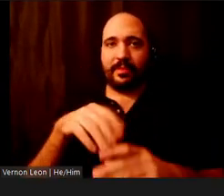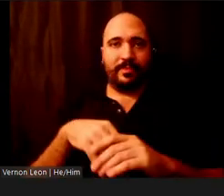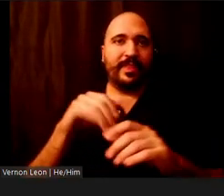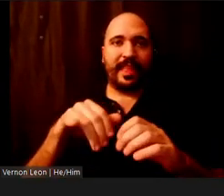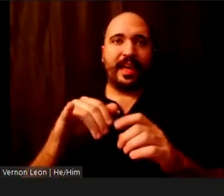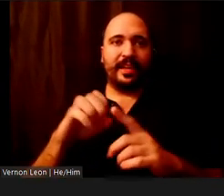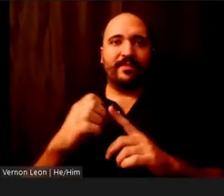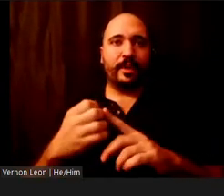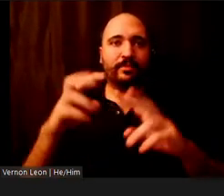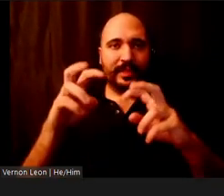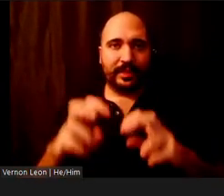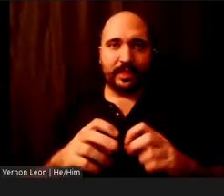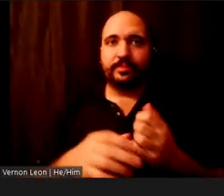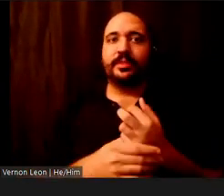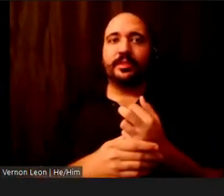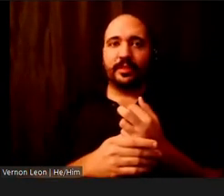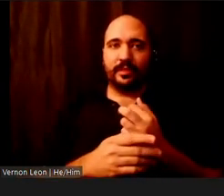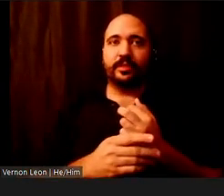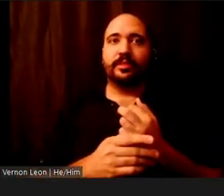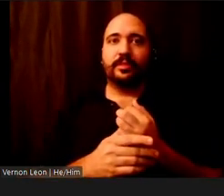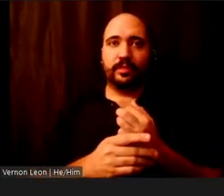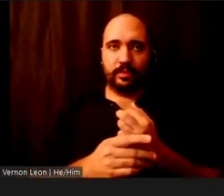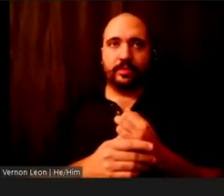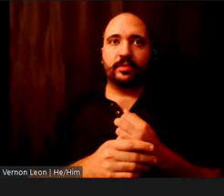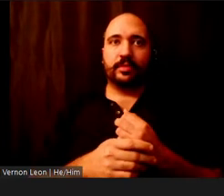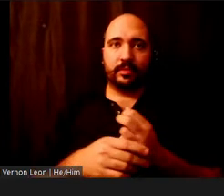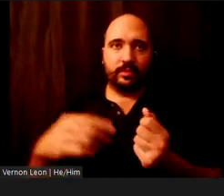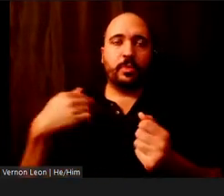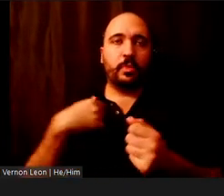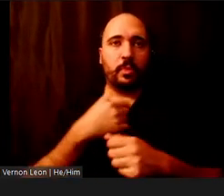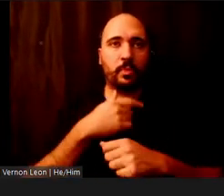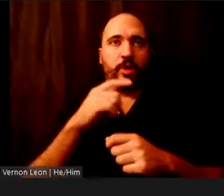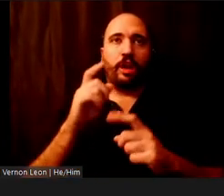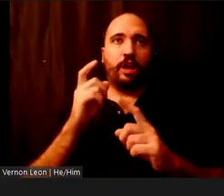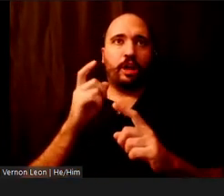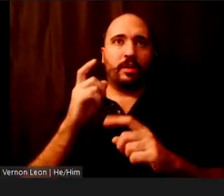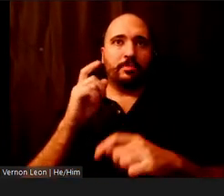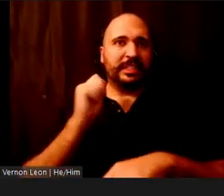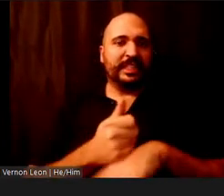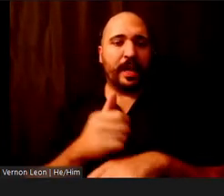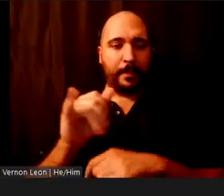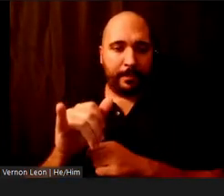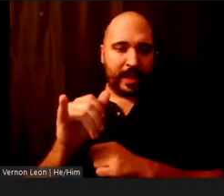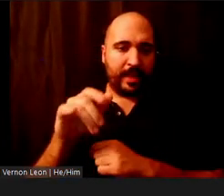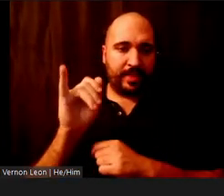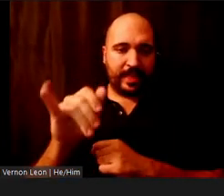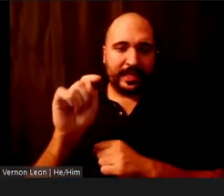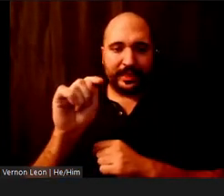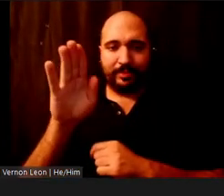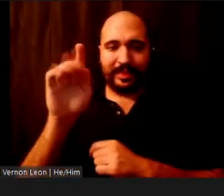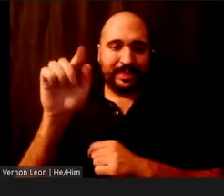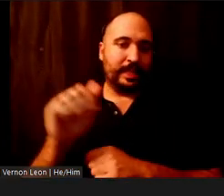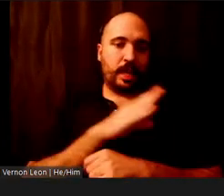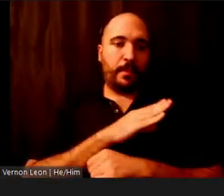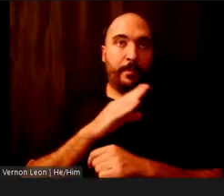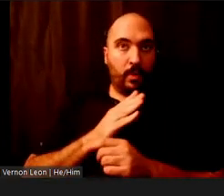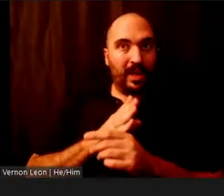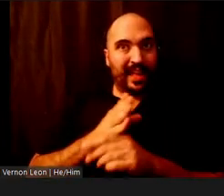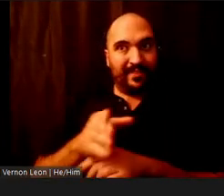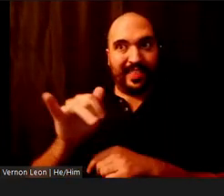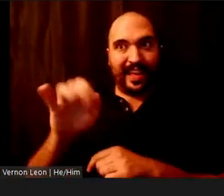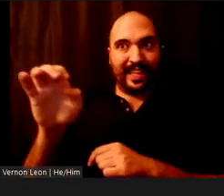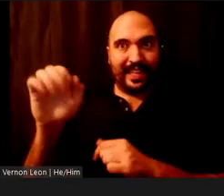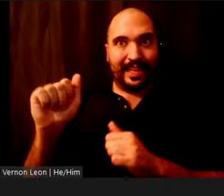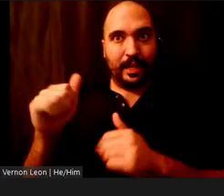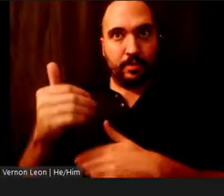Indeed, the toll rates, as noted previously, will ultimately be set by a vote of the TBTA board after the environmental review process and after